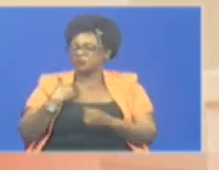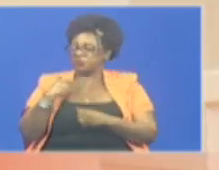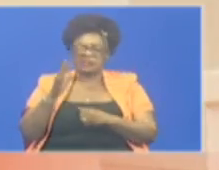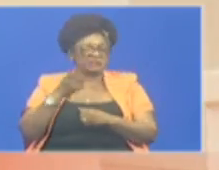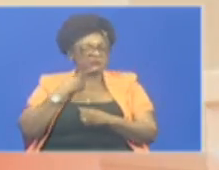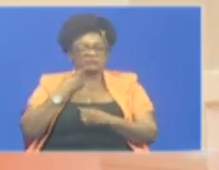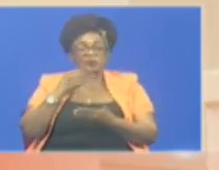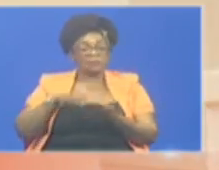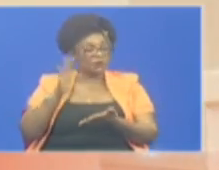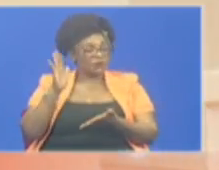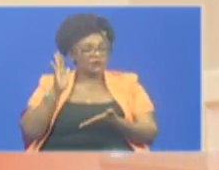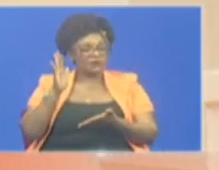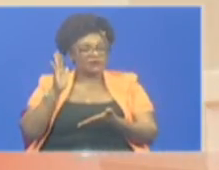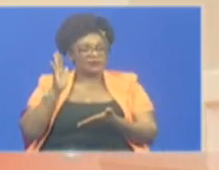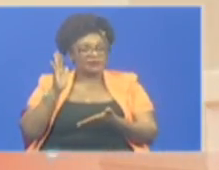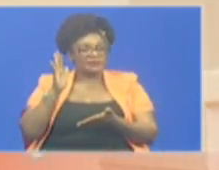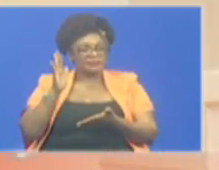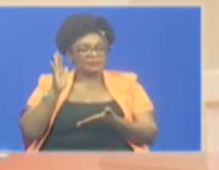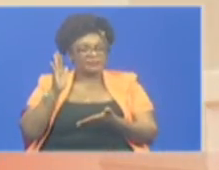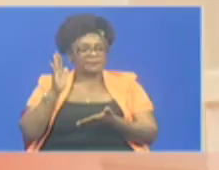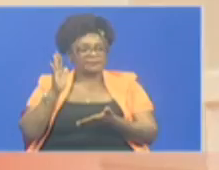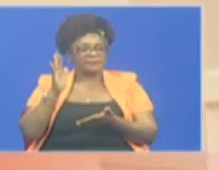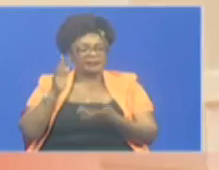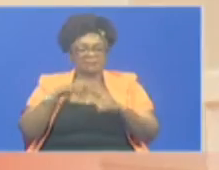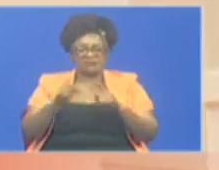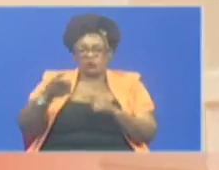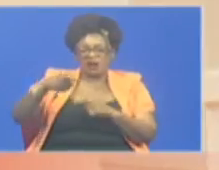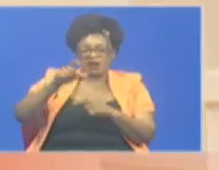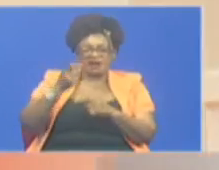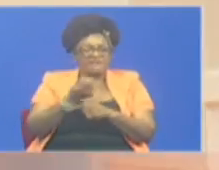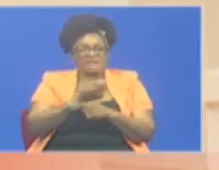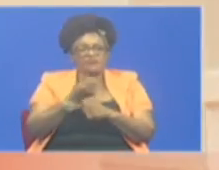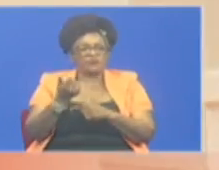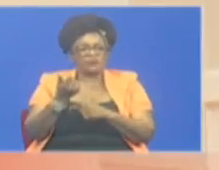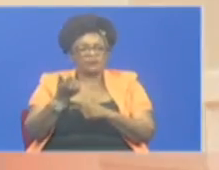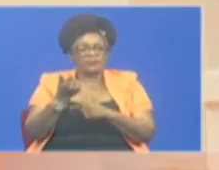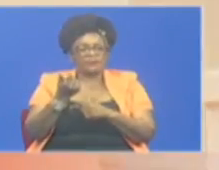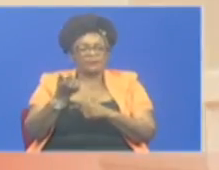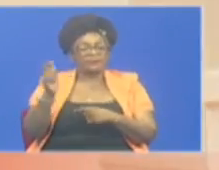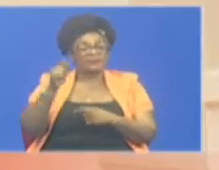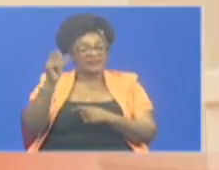lakini kwa kuongeza machache, kwa Kenya wenzangu,